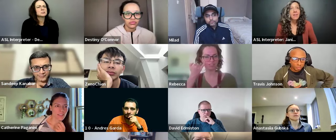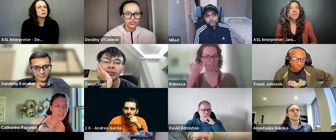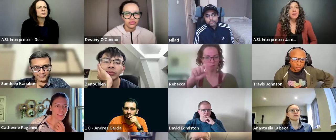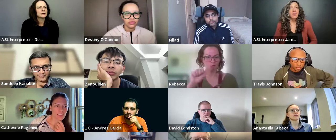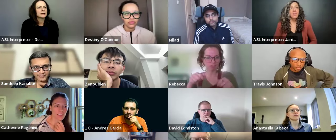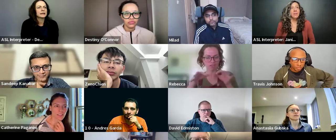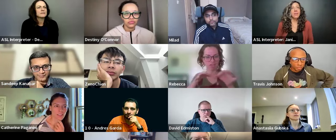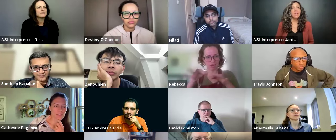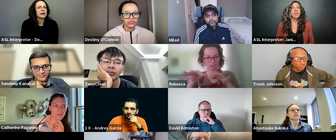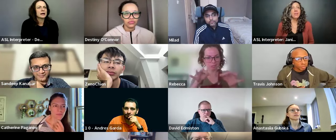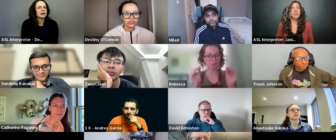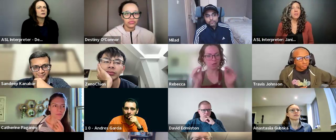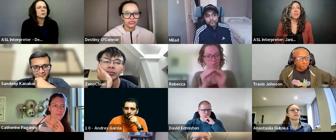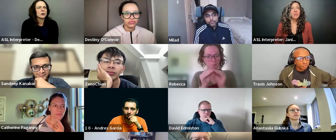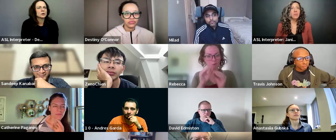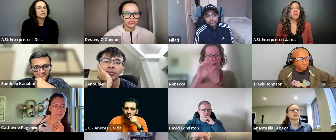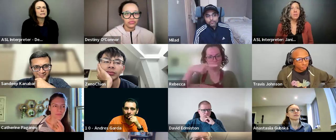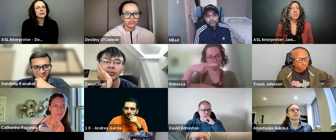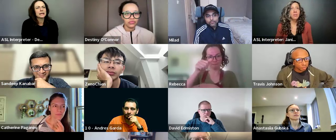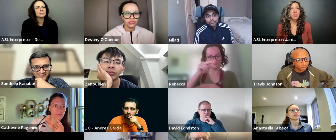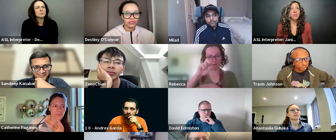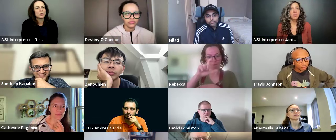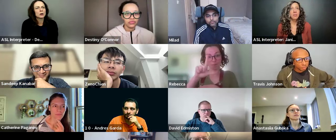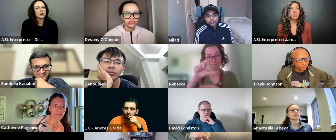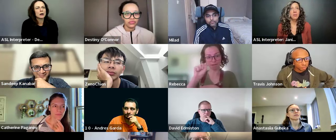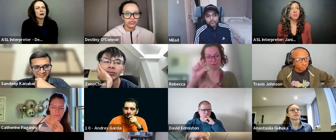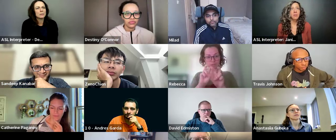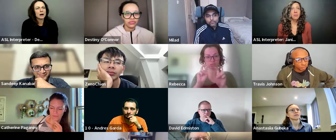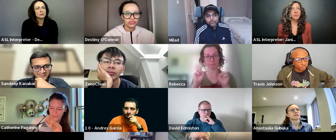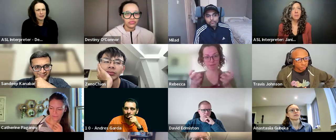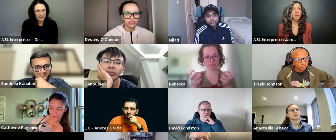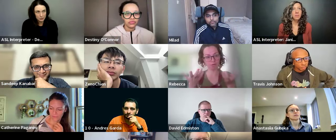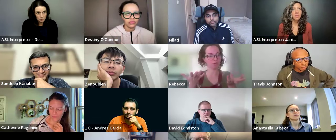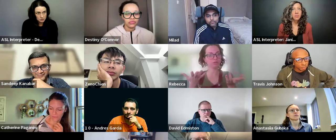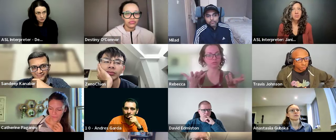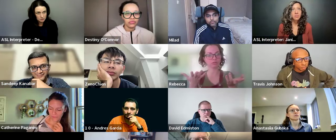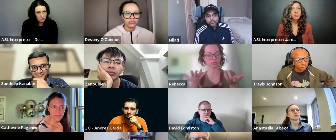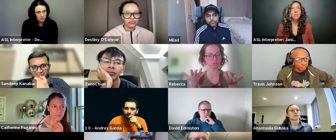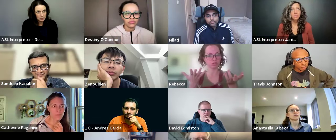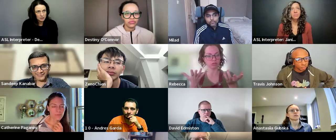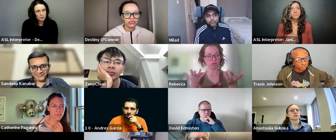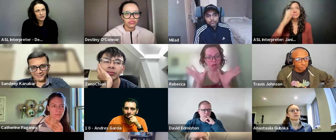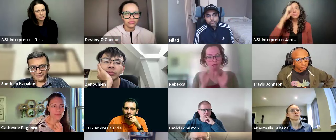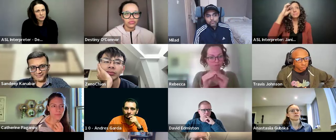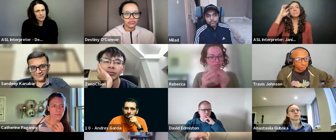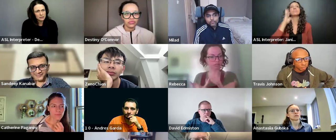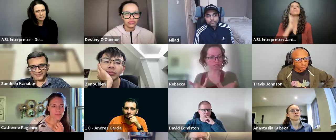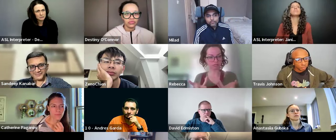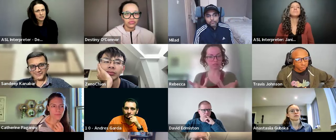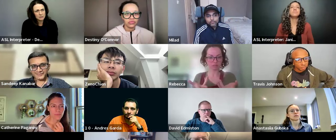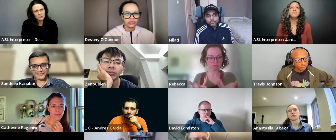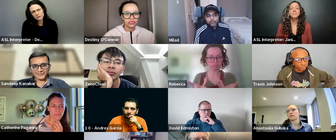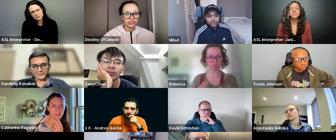Yeah, I'm just wondering if you all could explain more about the panels and what that looks